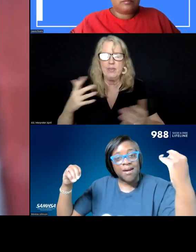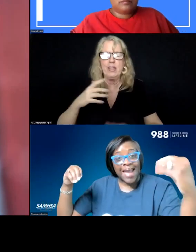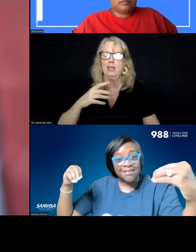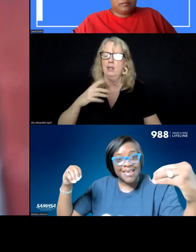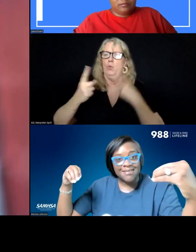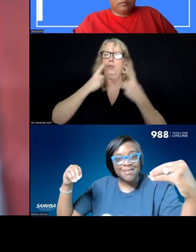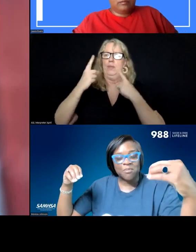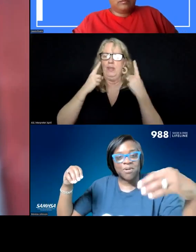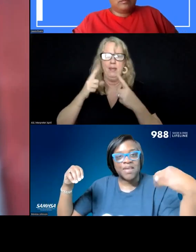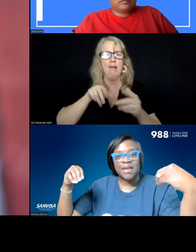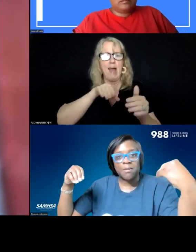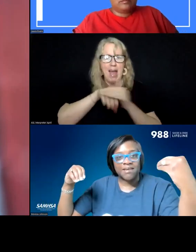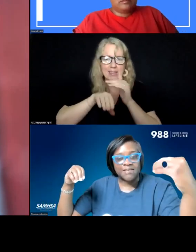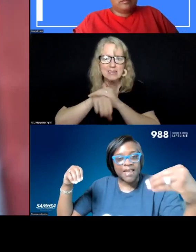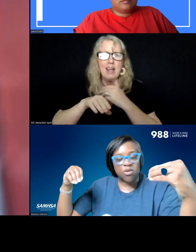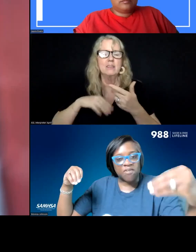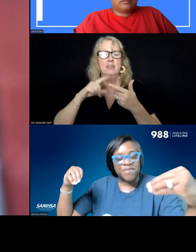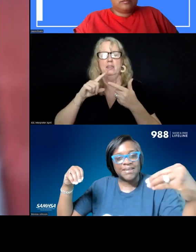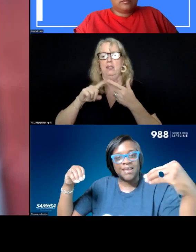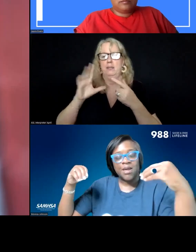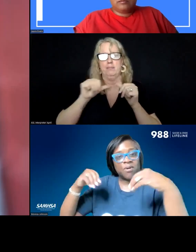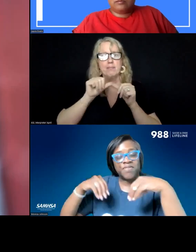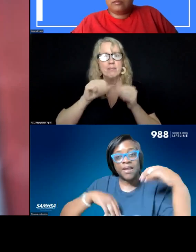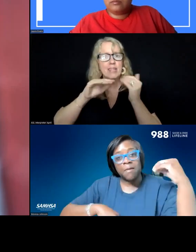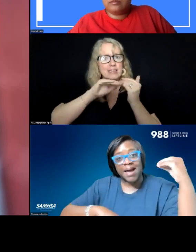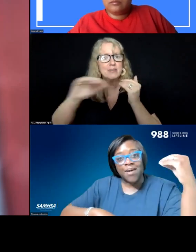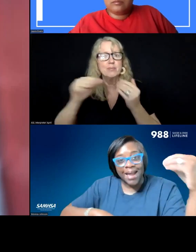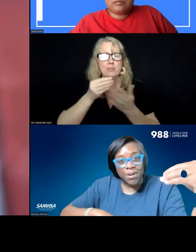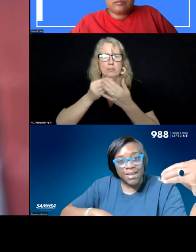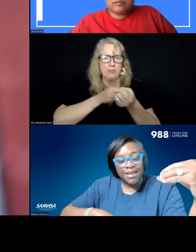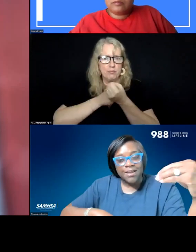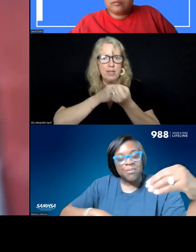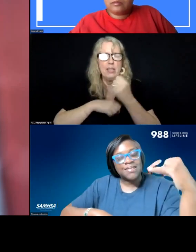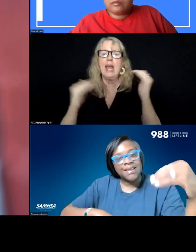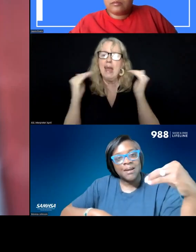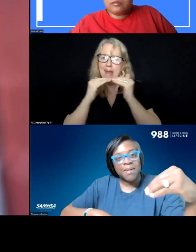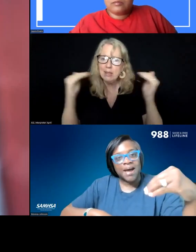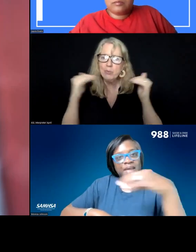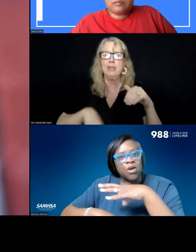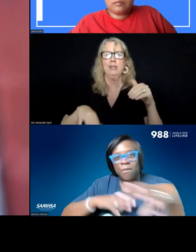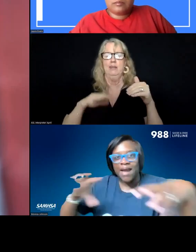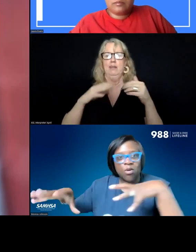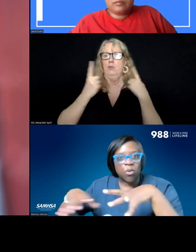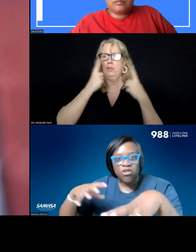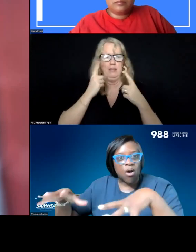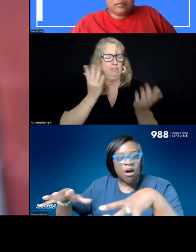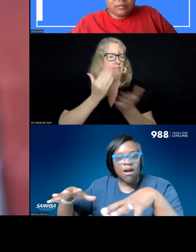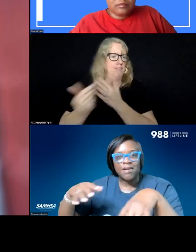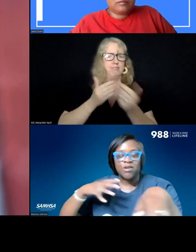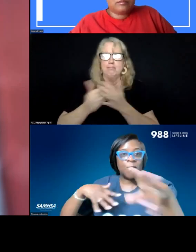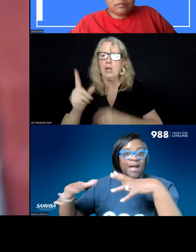thinking about access. We're thinking about sustainable funding. We're thinking about equity. We're thinking about that no matter where